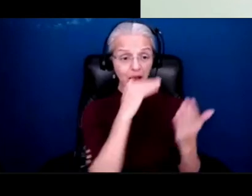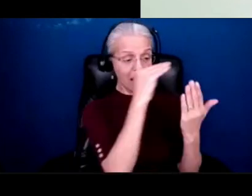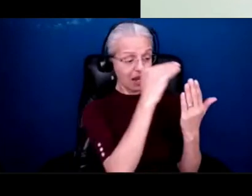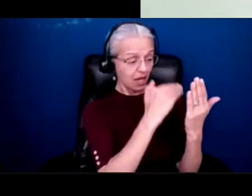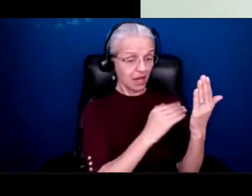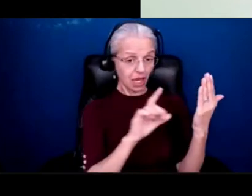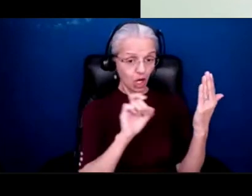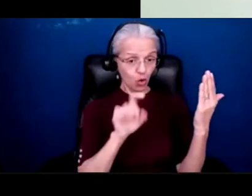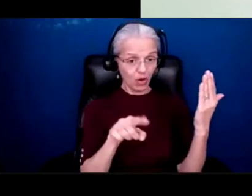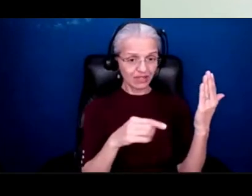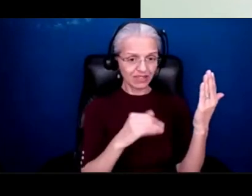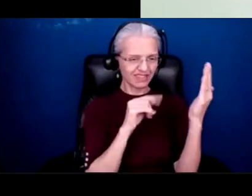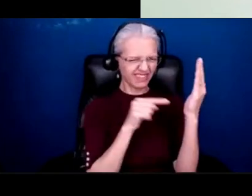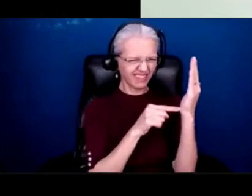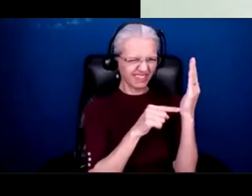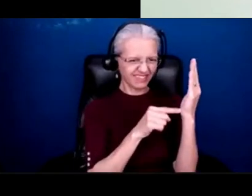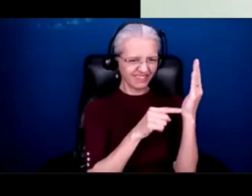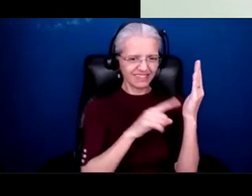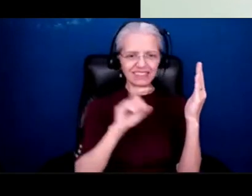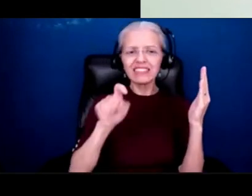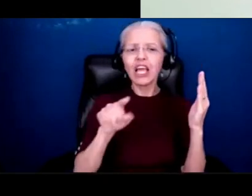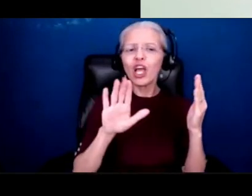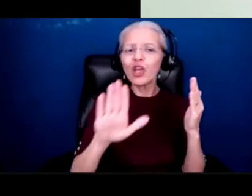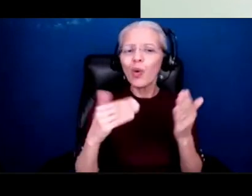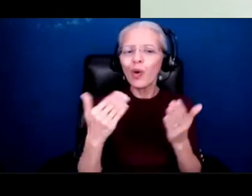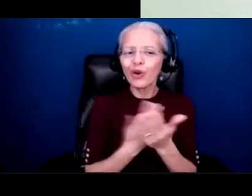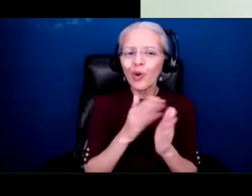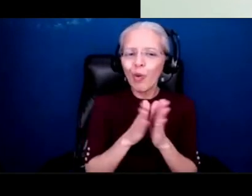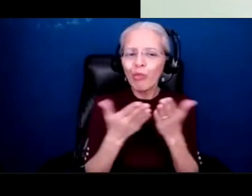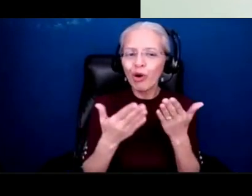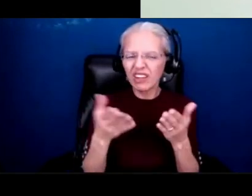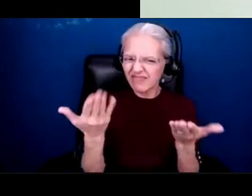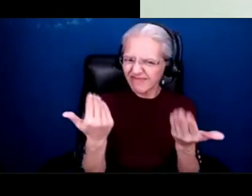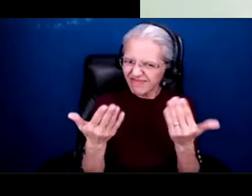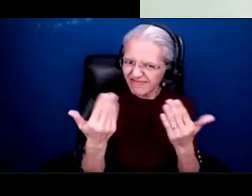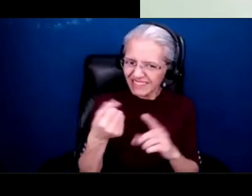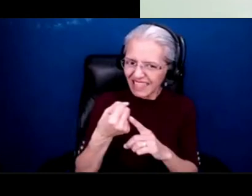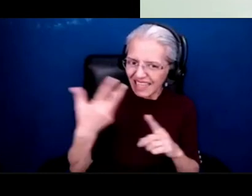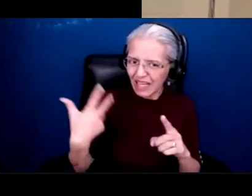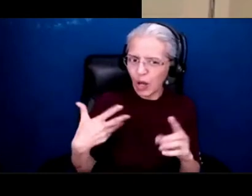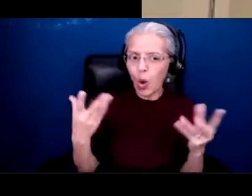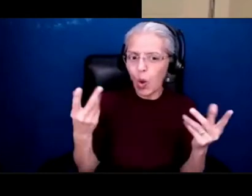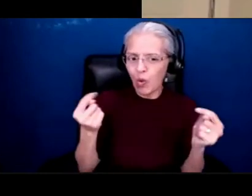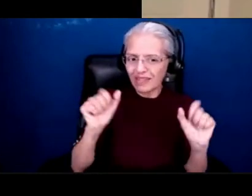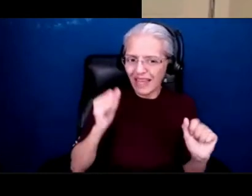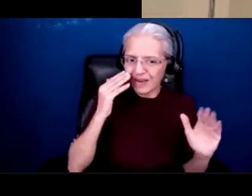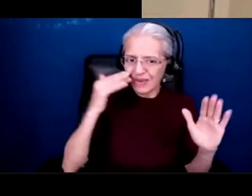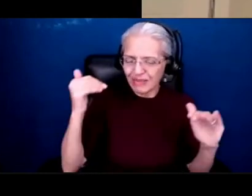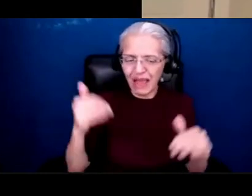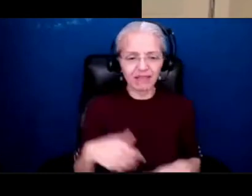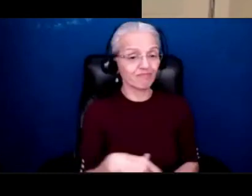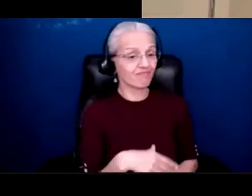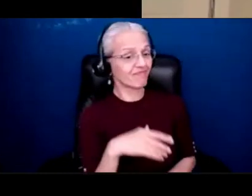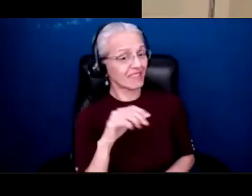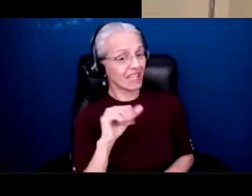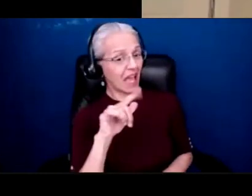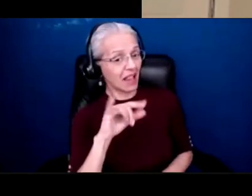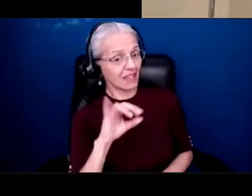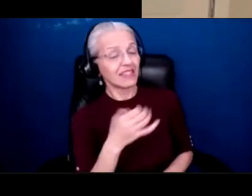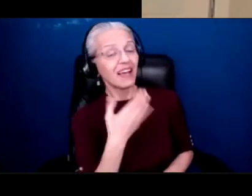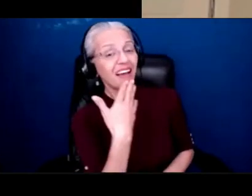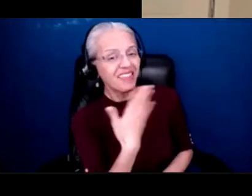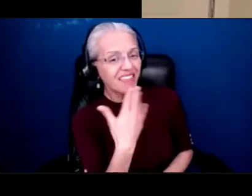ask about your new book coming out. Tell us more. What can we expect in this? Yeah, thank you for asking.